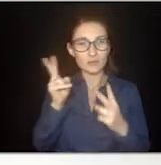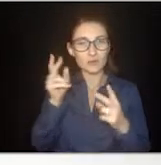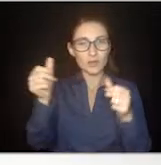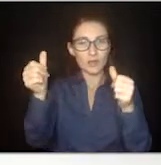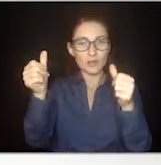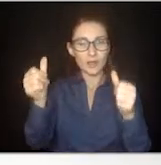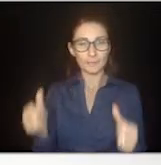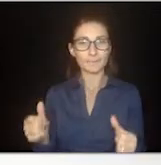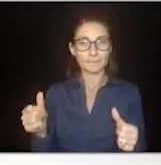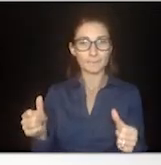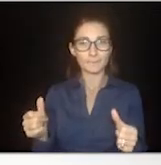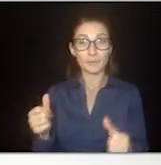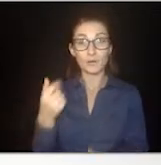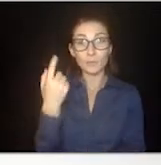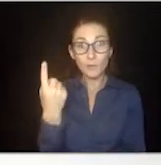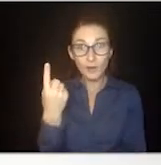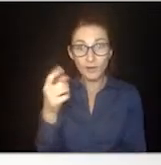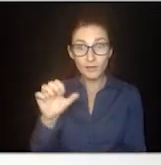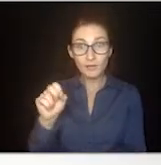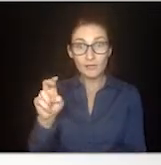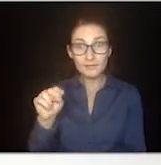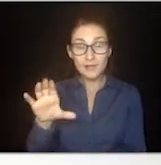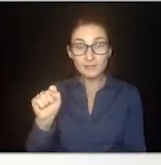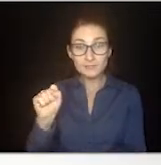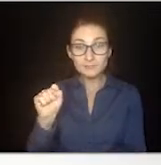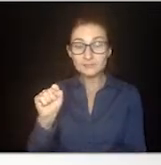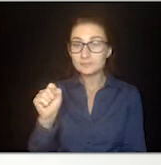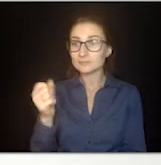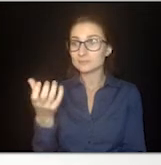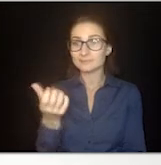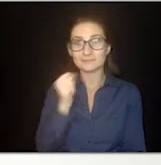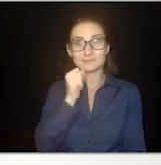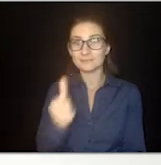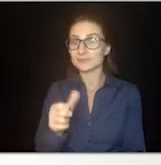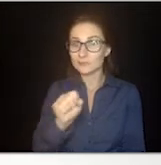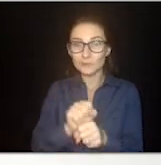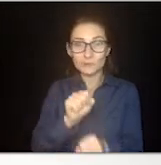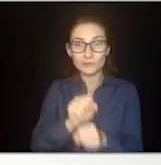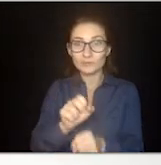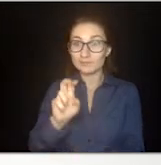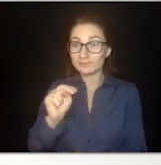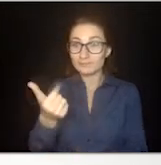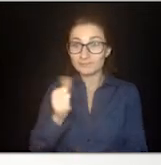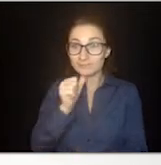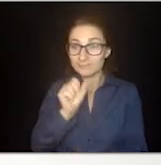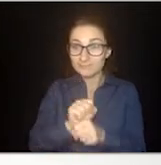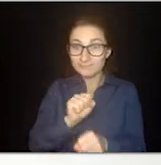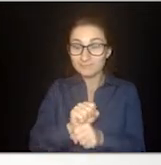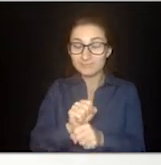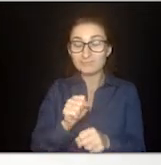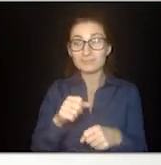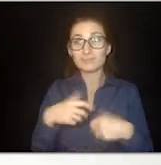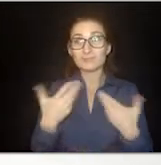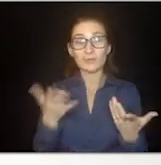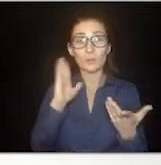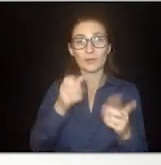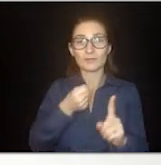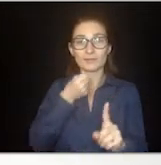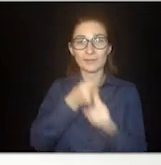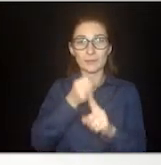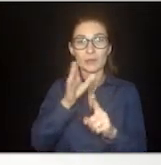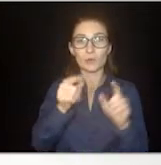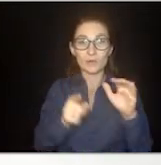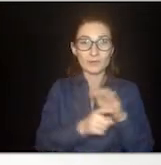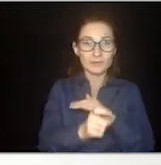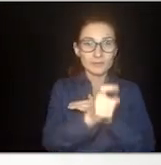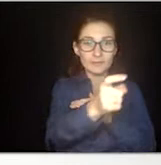have a visual impairment, one of your senses doesn't work real well. And that impacts how you